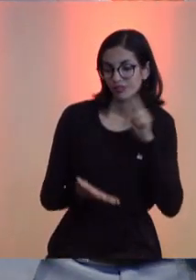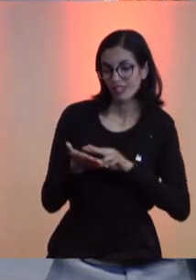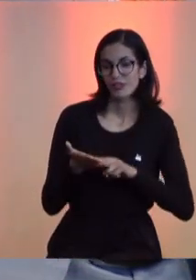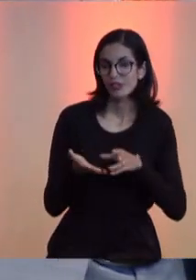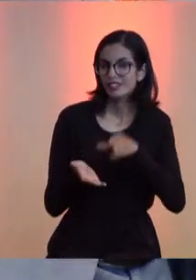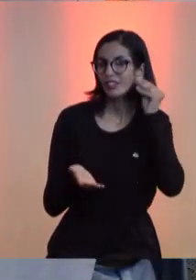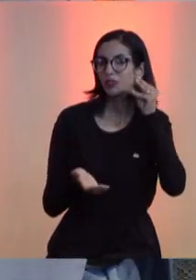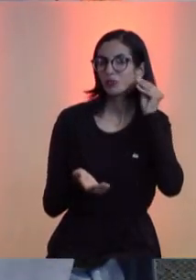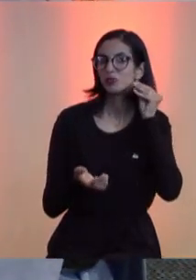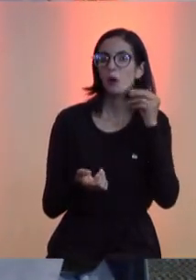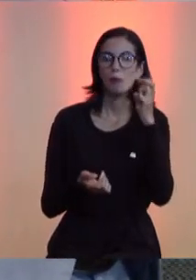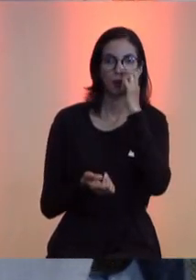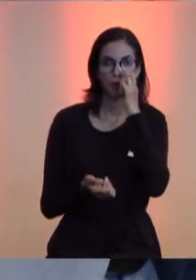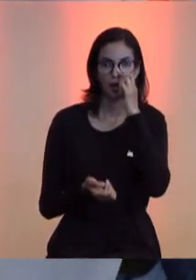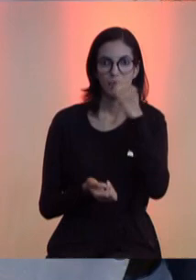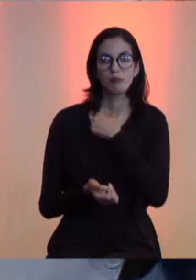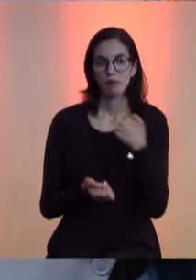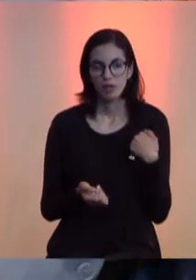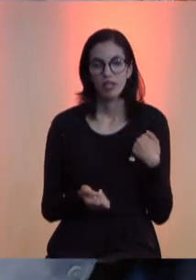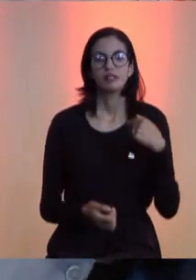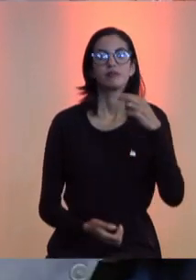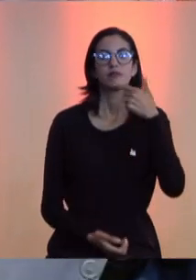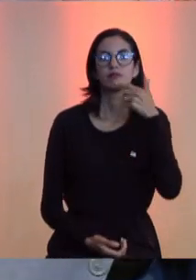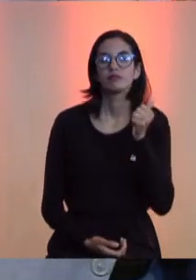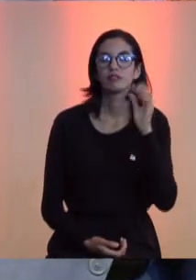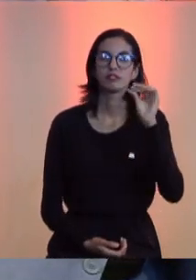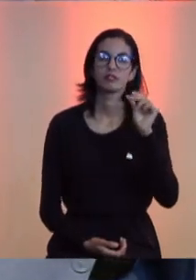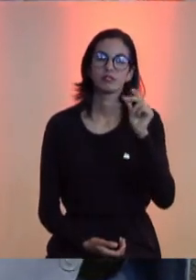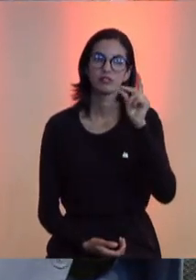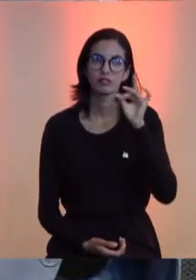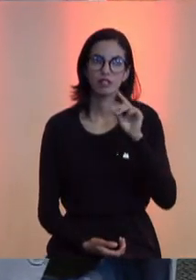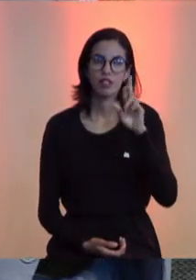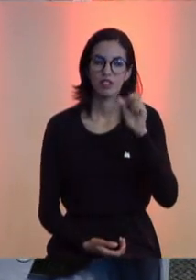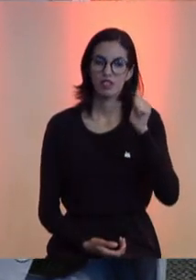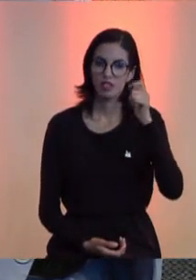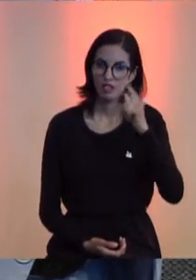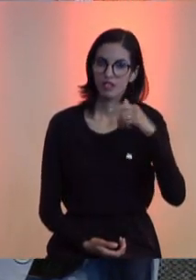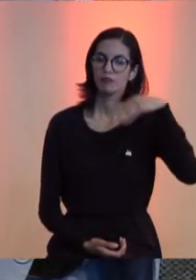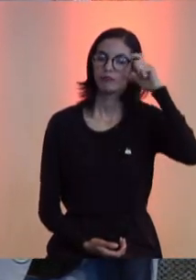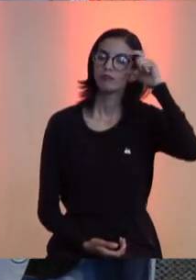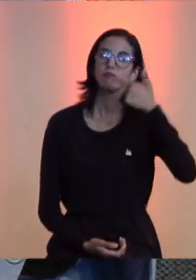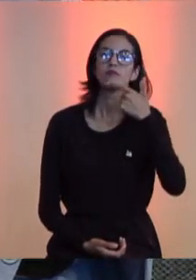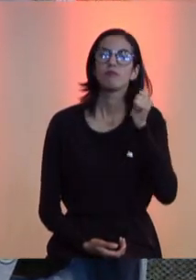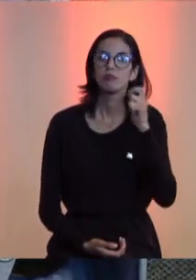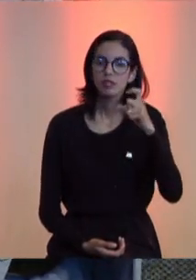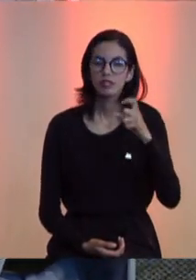Meshach y Abednego. They call them every morning. Los llaman cada mañana. They say, Meshach. Le dicen a Shadrach.